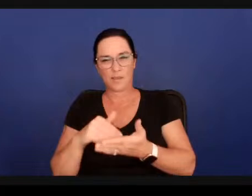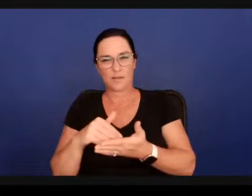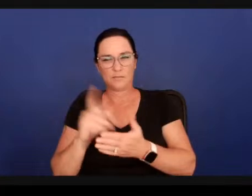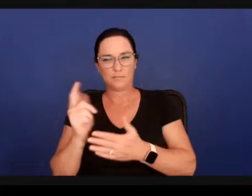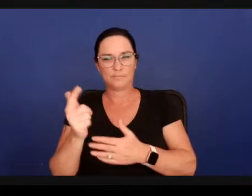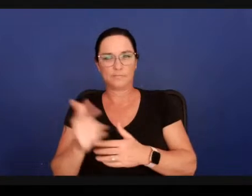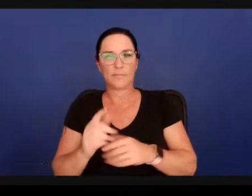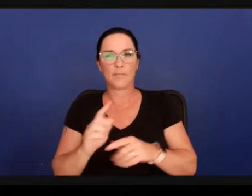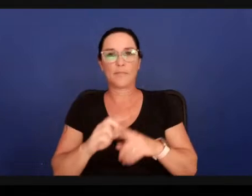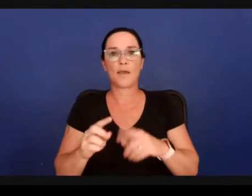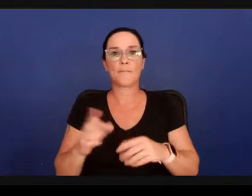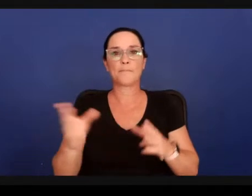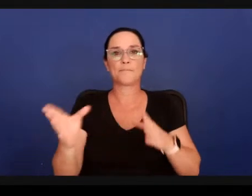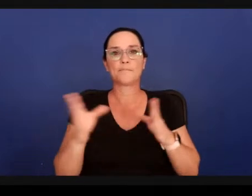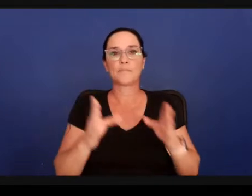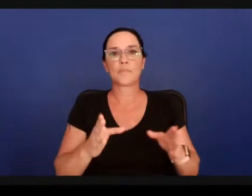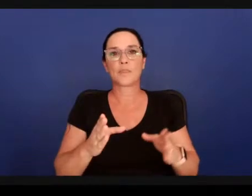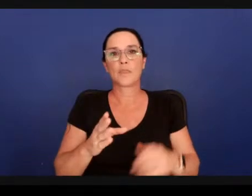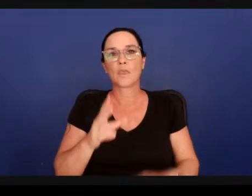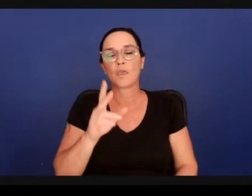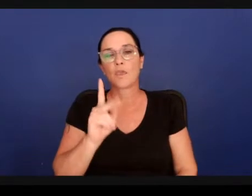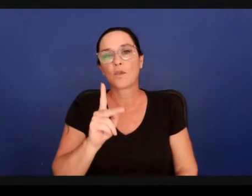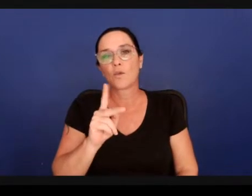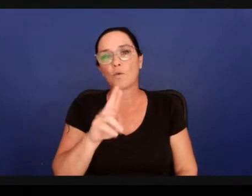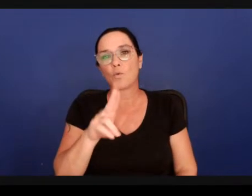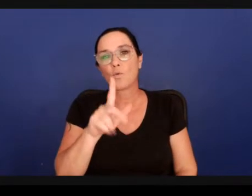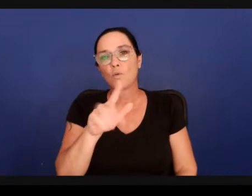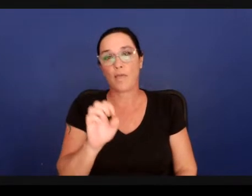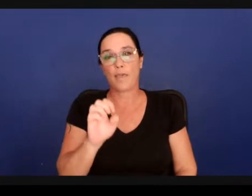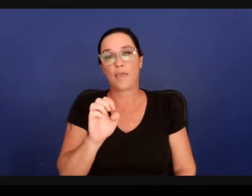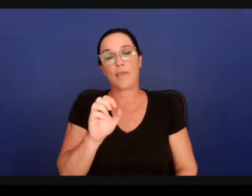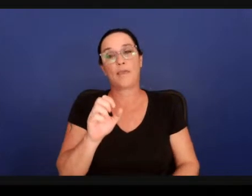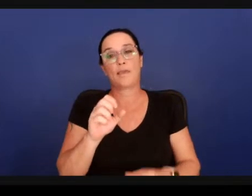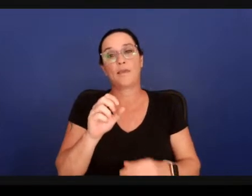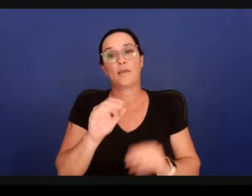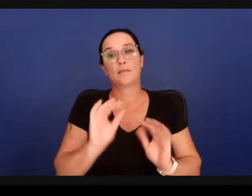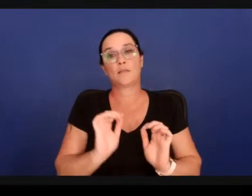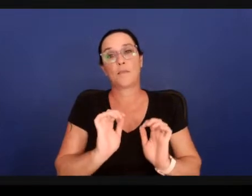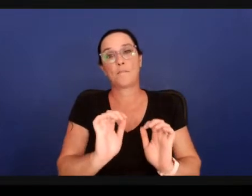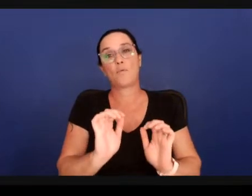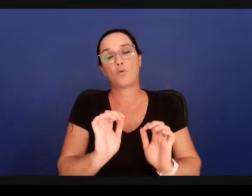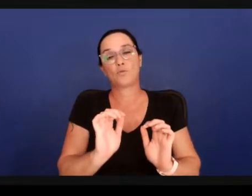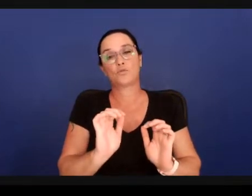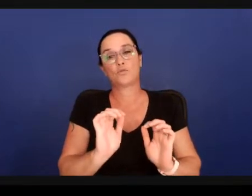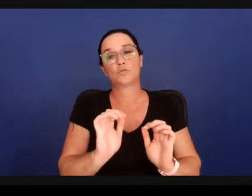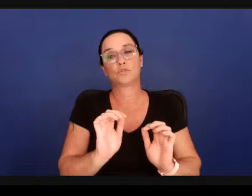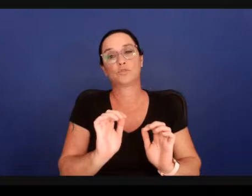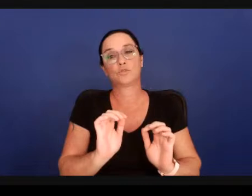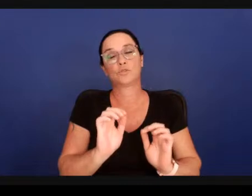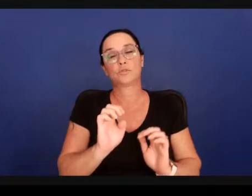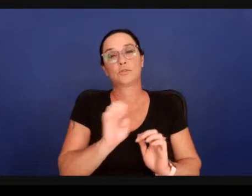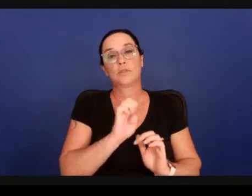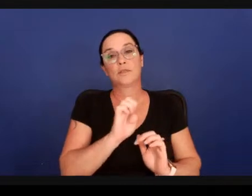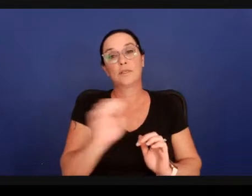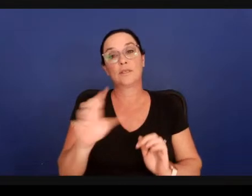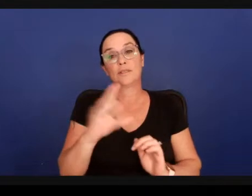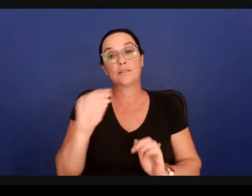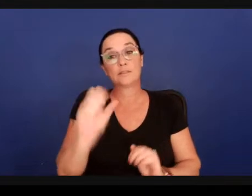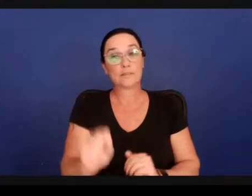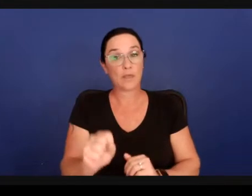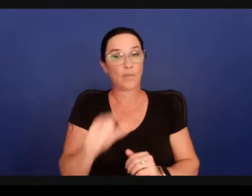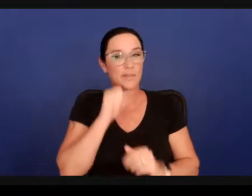to the southwest, Ilemakuli all the way at the coast is still getting pushed east and south, not really rising too